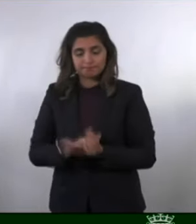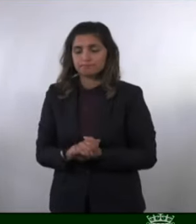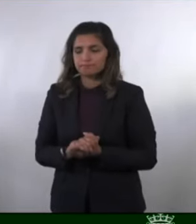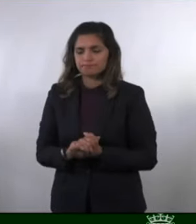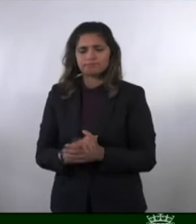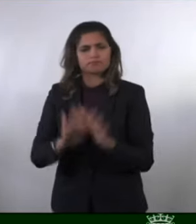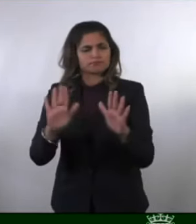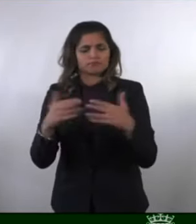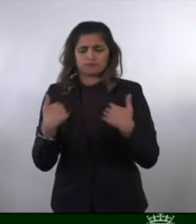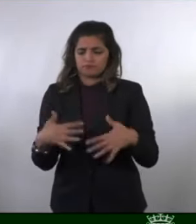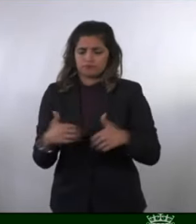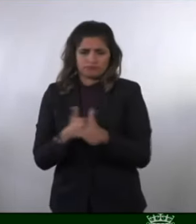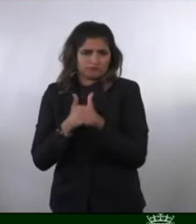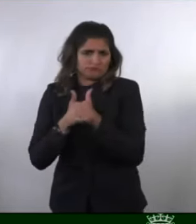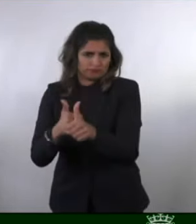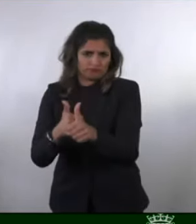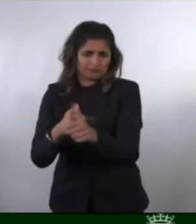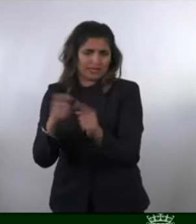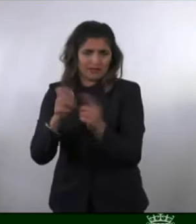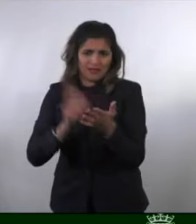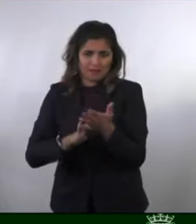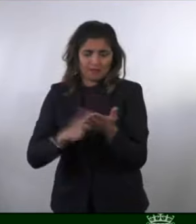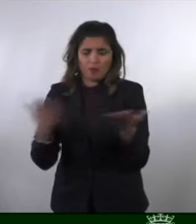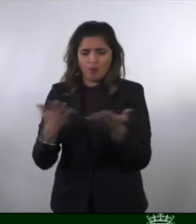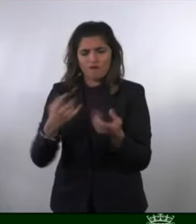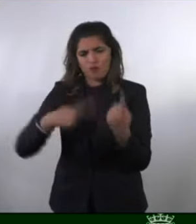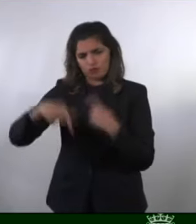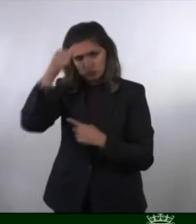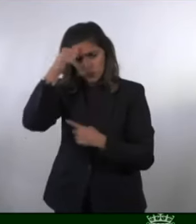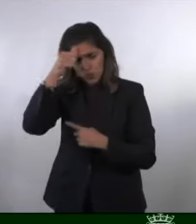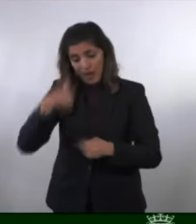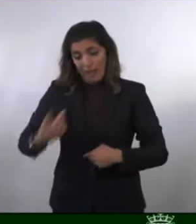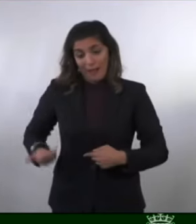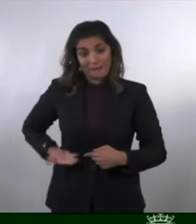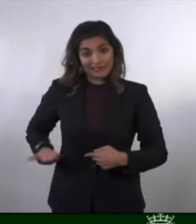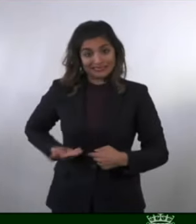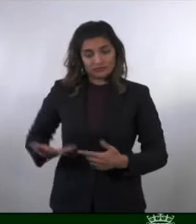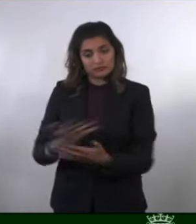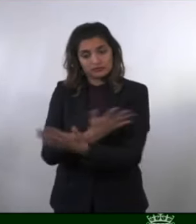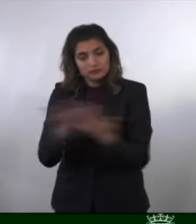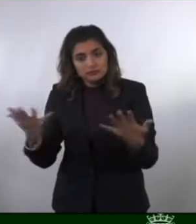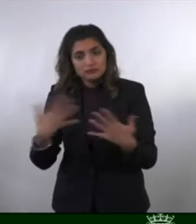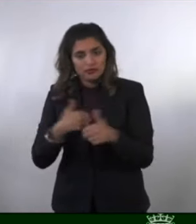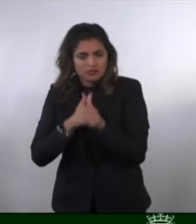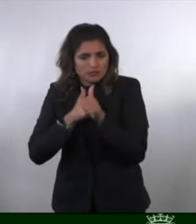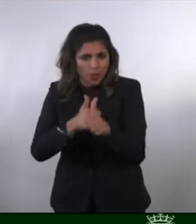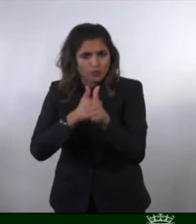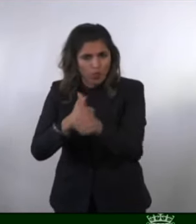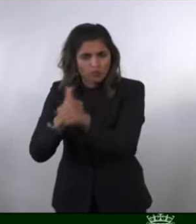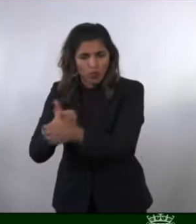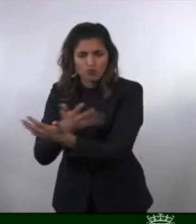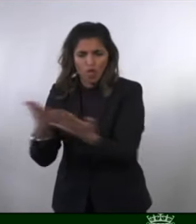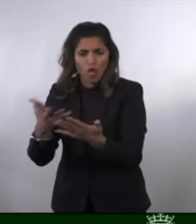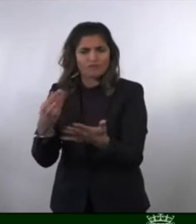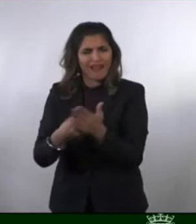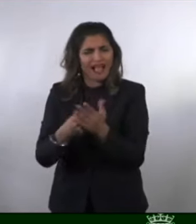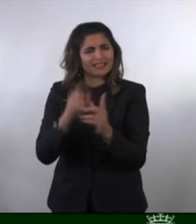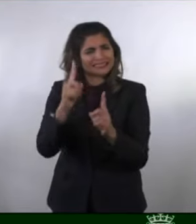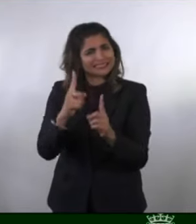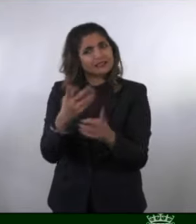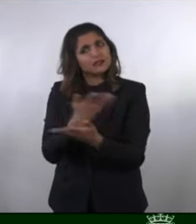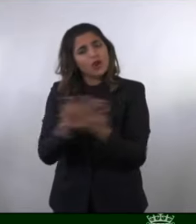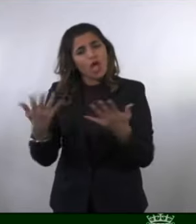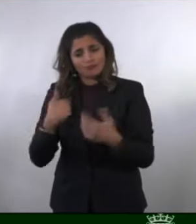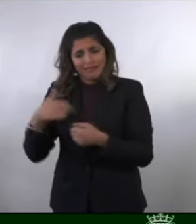will know that despite the strong financial support of businesses, that in my constituency of Harlow, many businesses have really struggled. So as well as